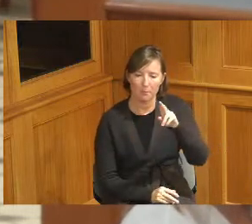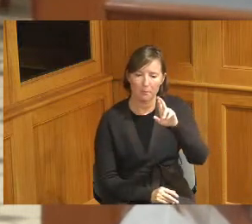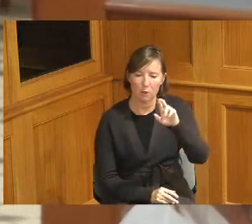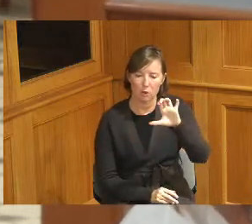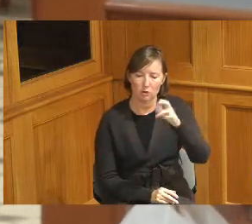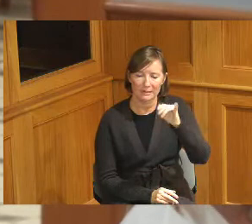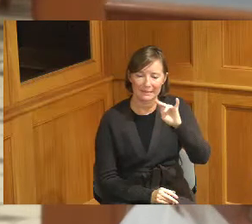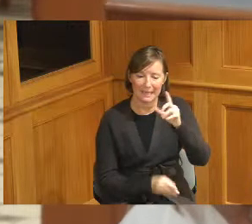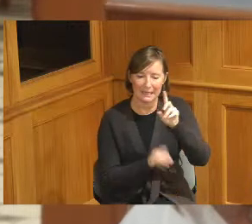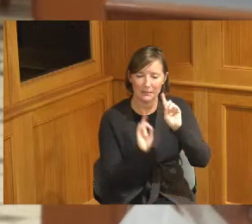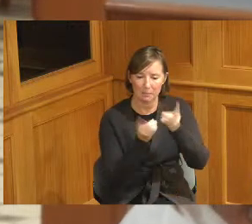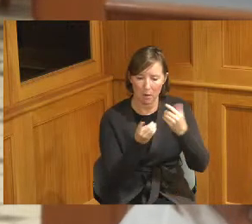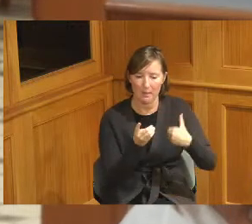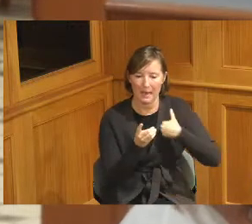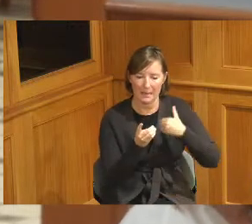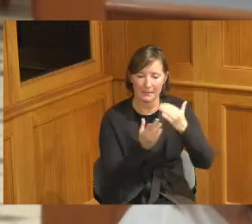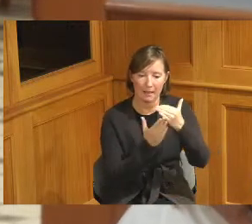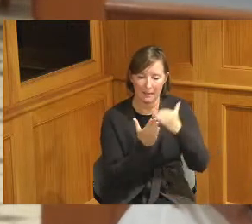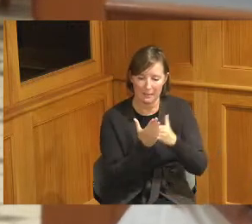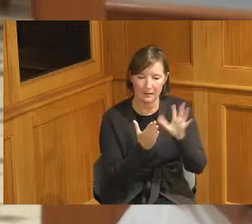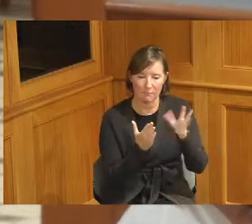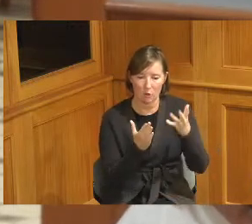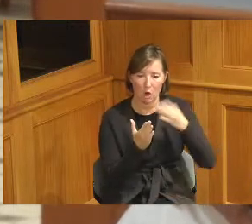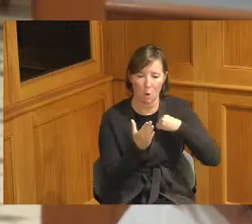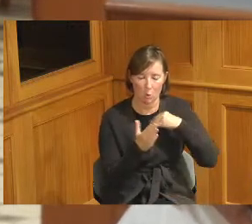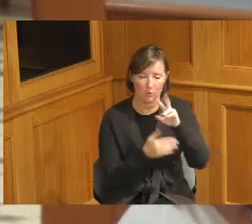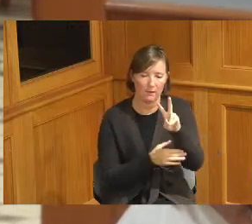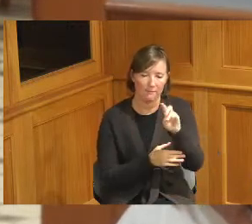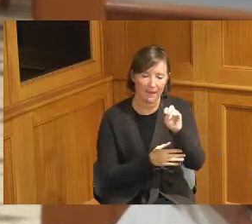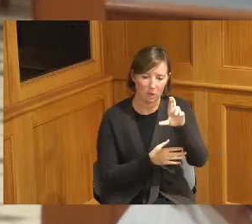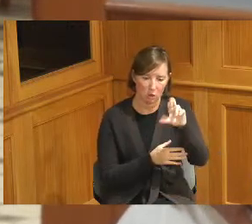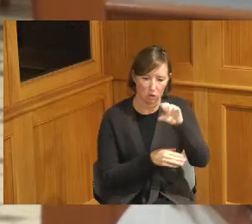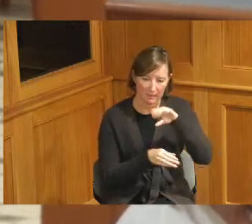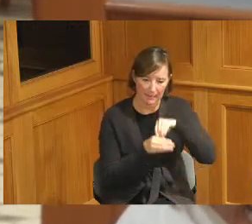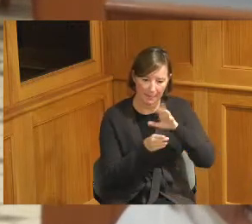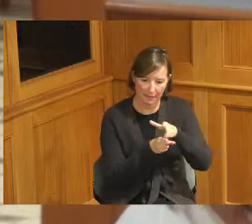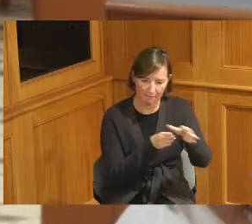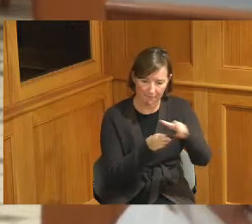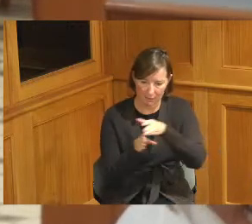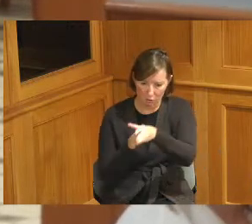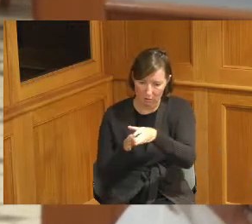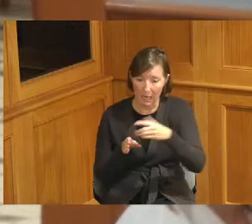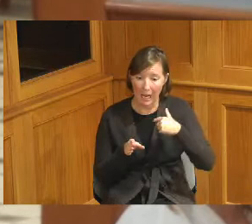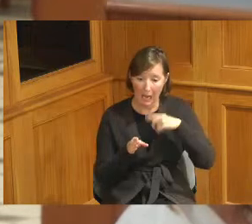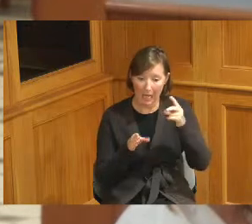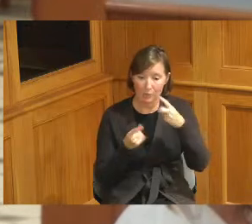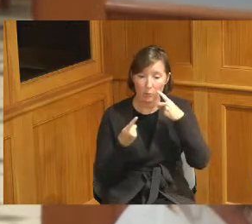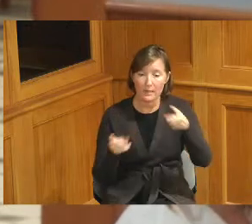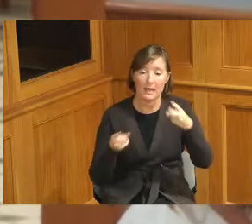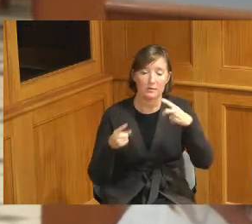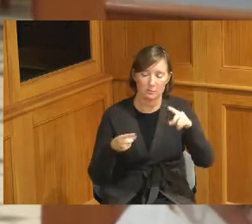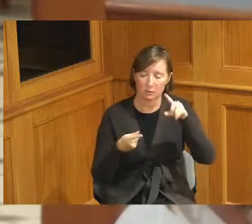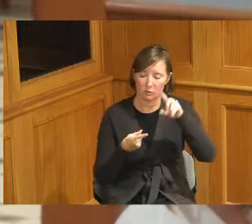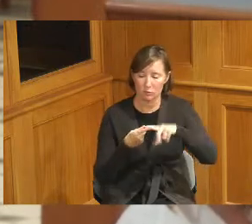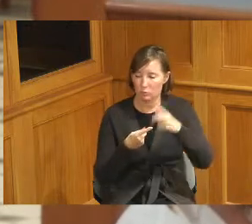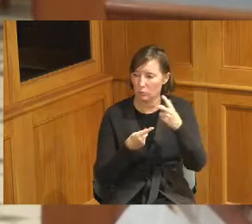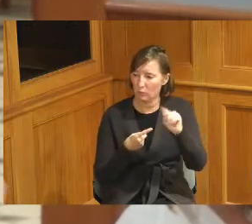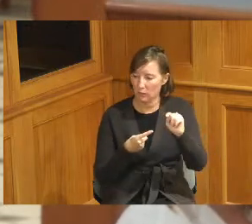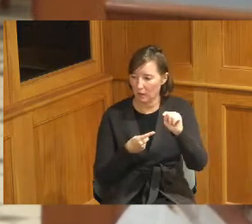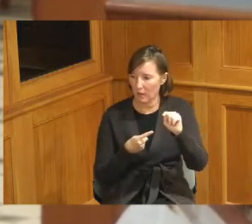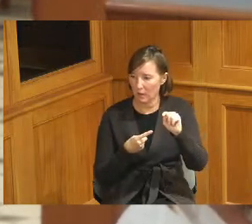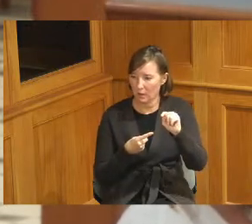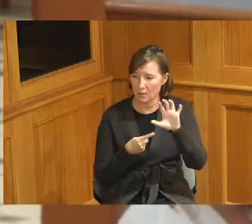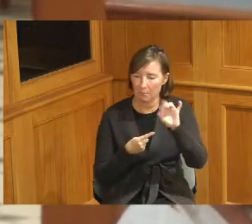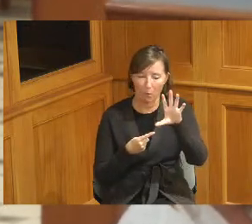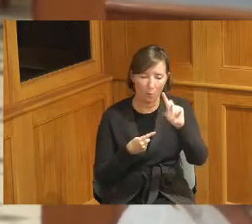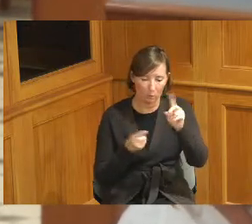vendors that are in the field, and then I do announcements through the bold directory of those, depending on what type of project